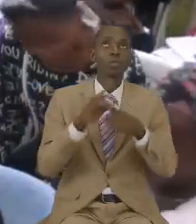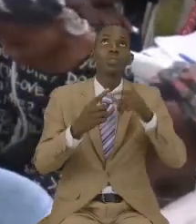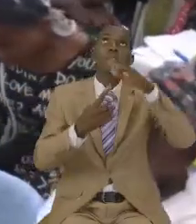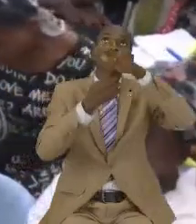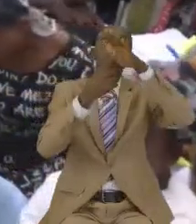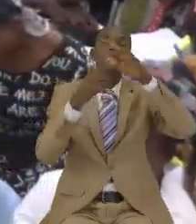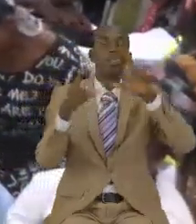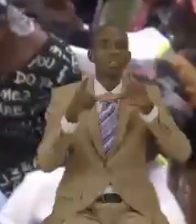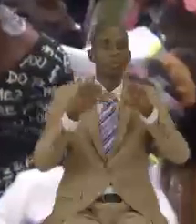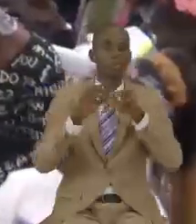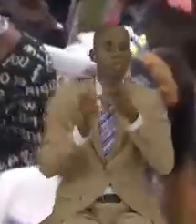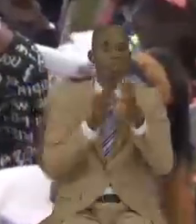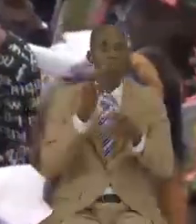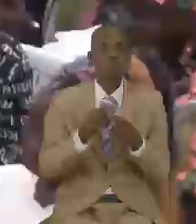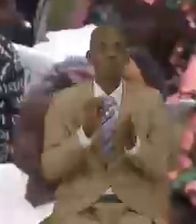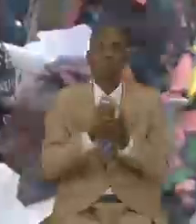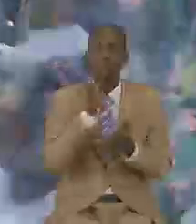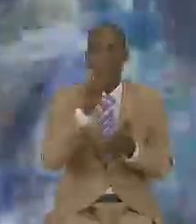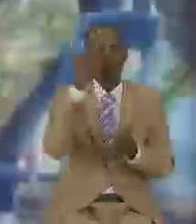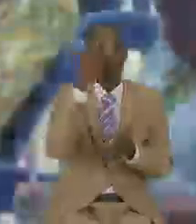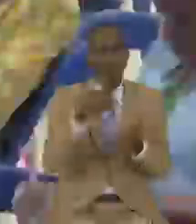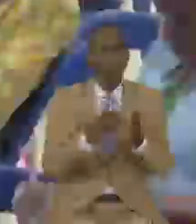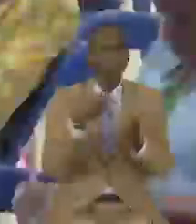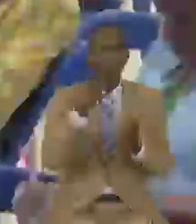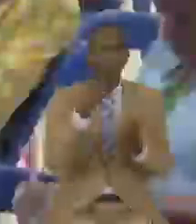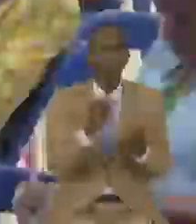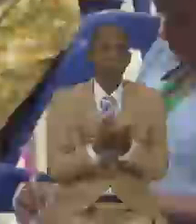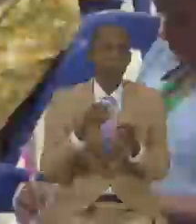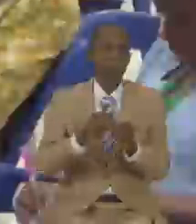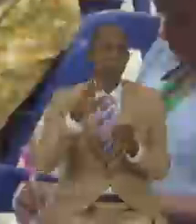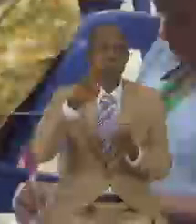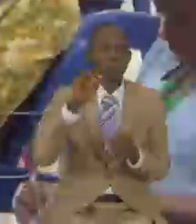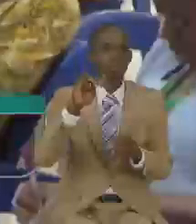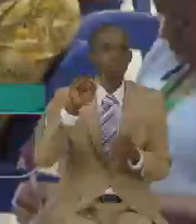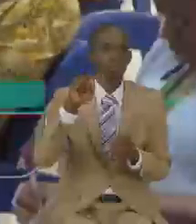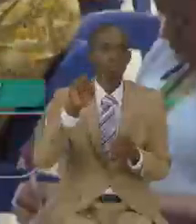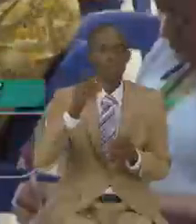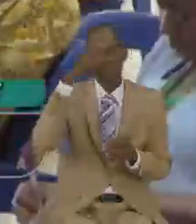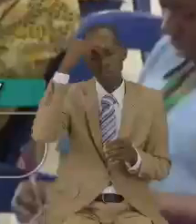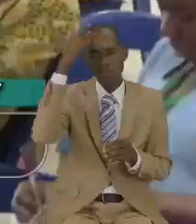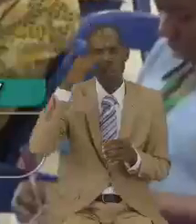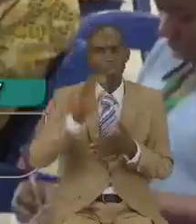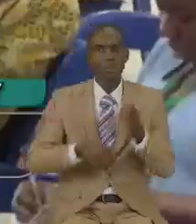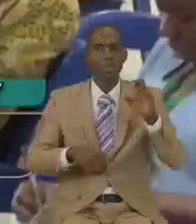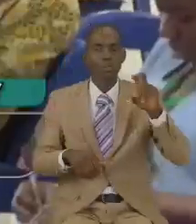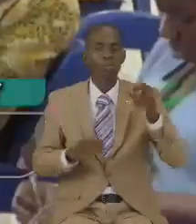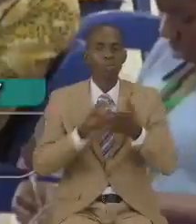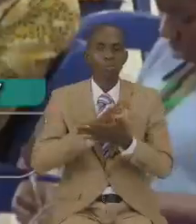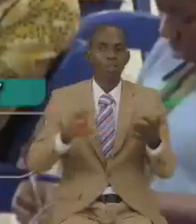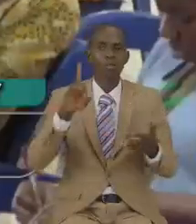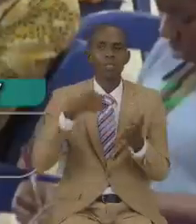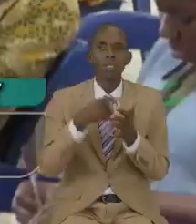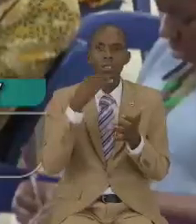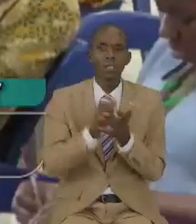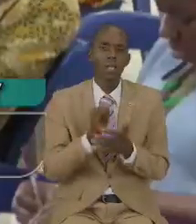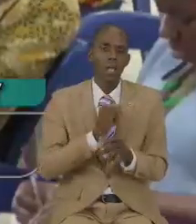name. That's why it says in Romans chapter 12, reading from verse 1, it says, I beseech you therefore,